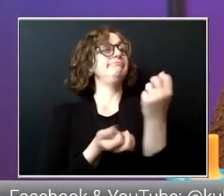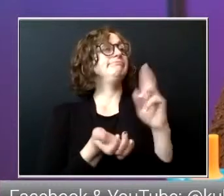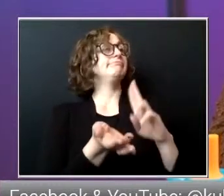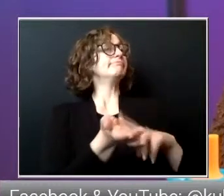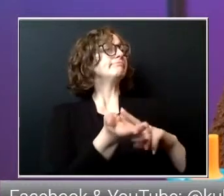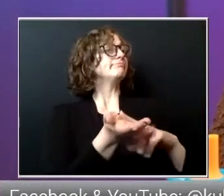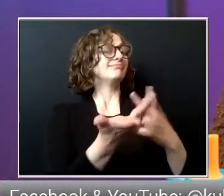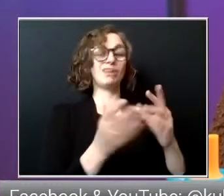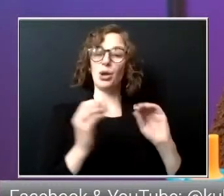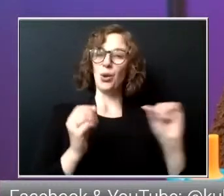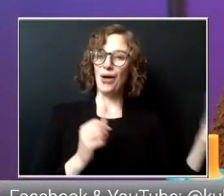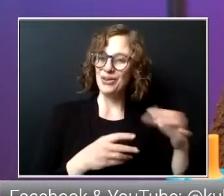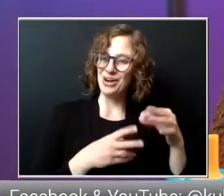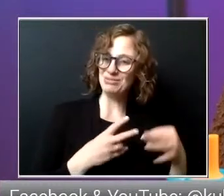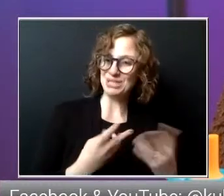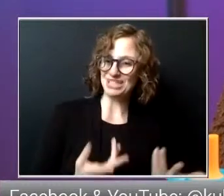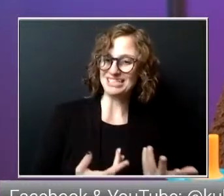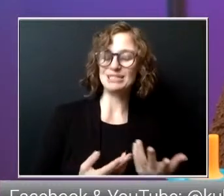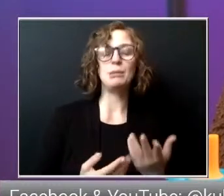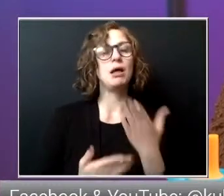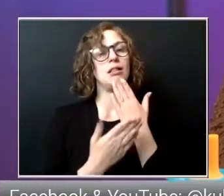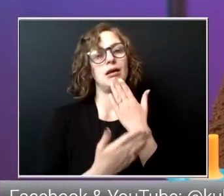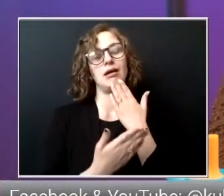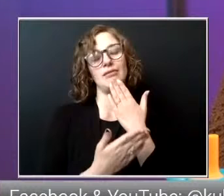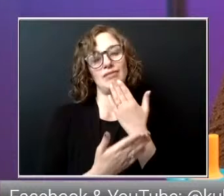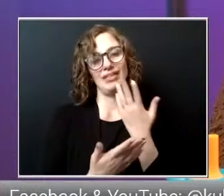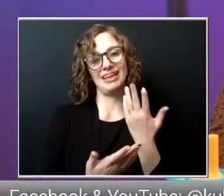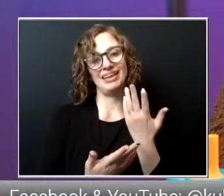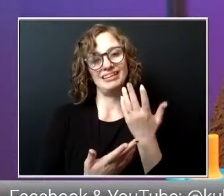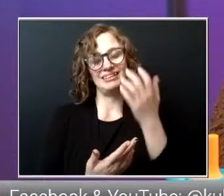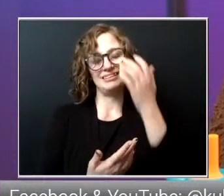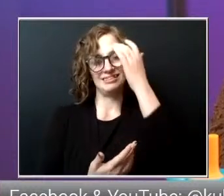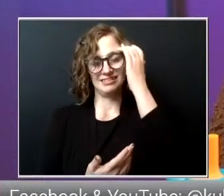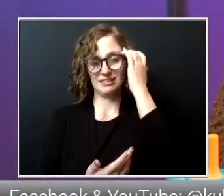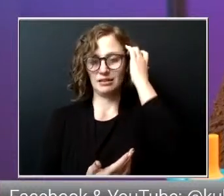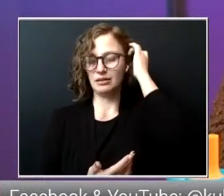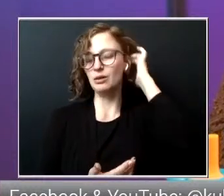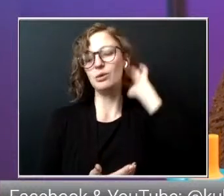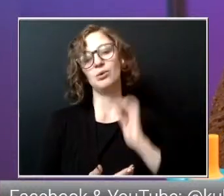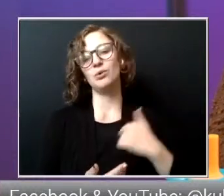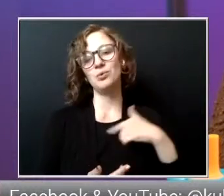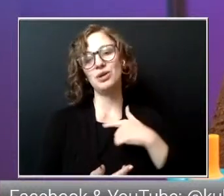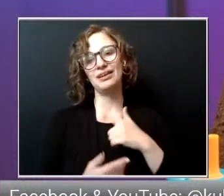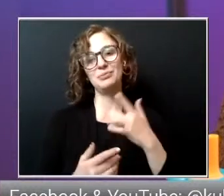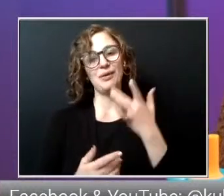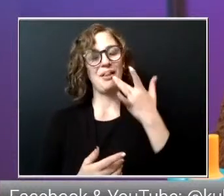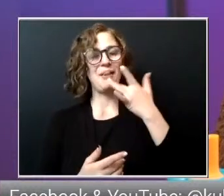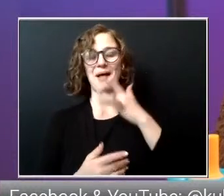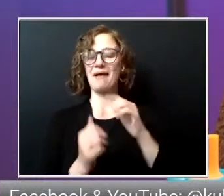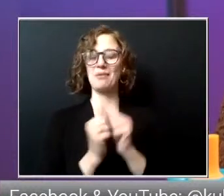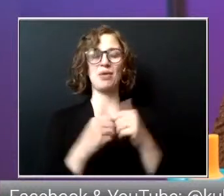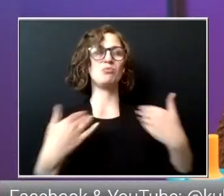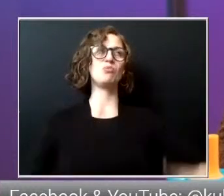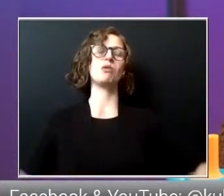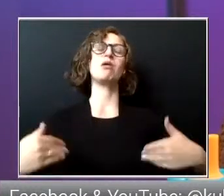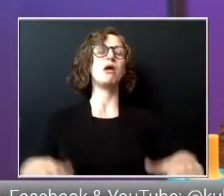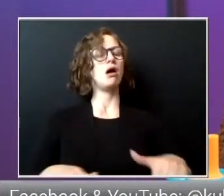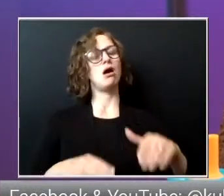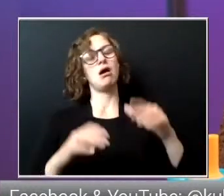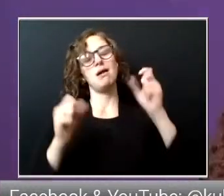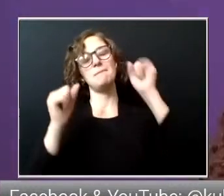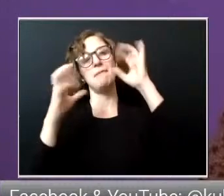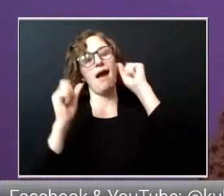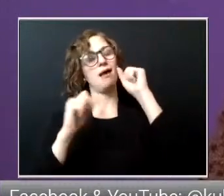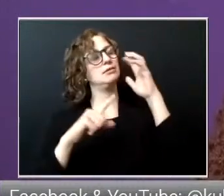but I mean, thankfully we lucked out with an amazing NICU, and